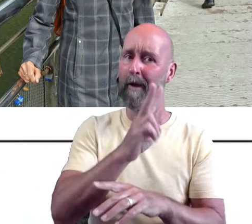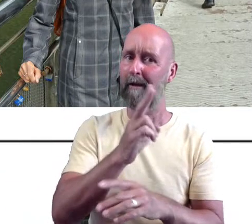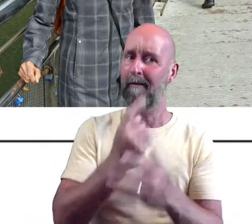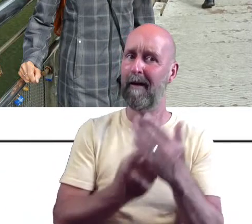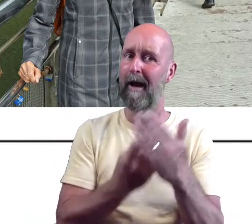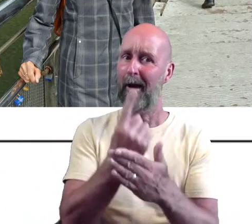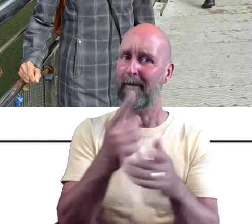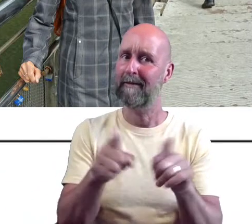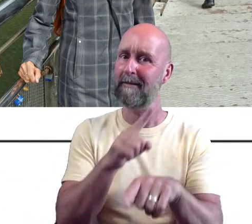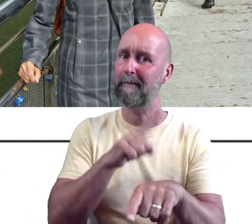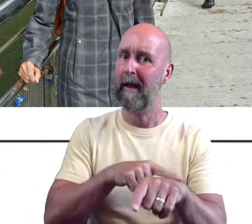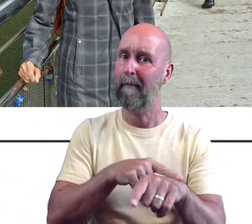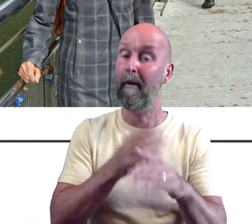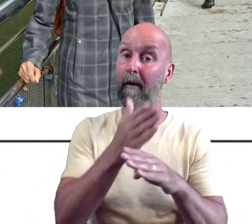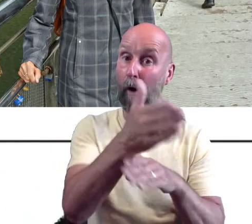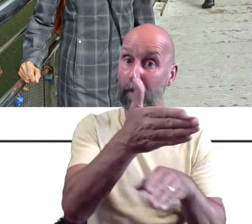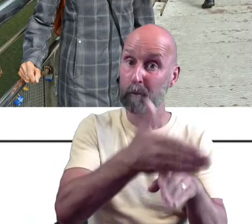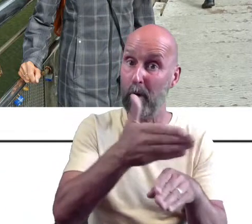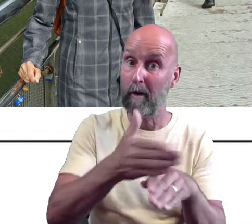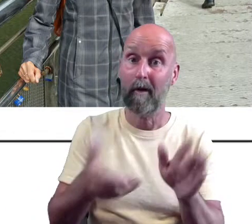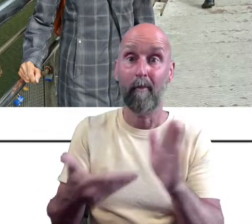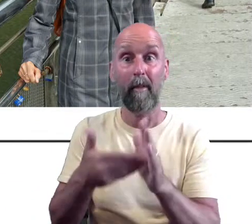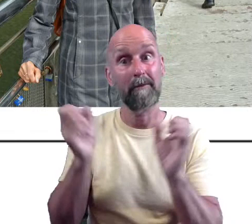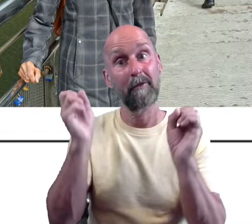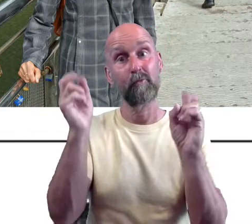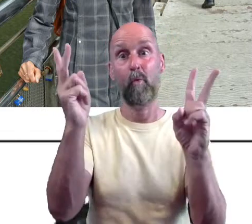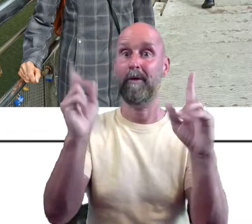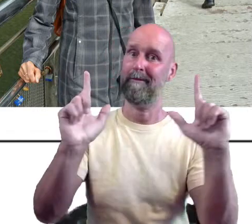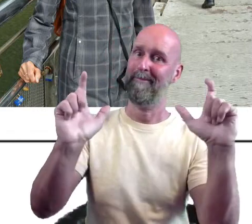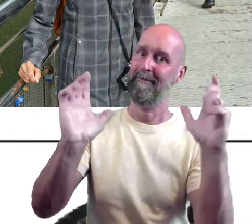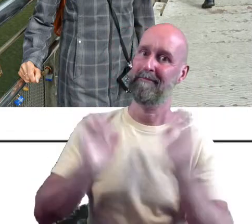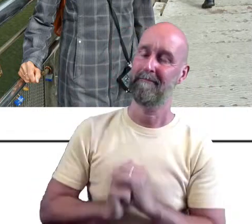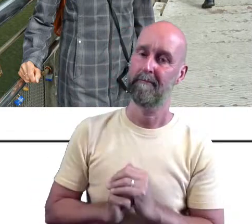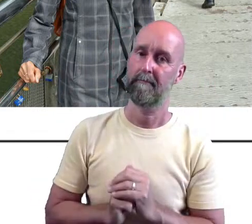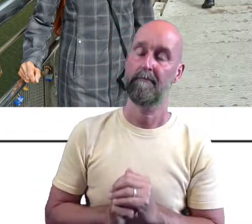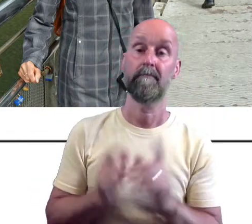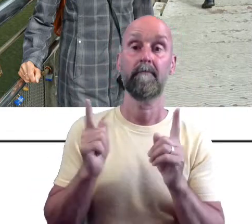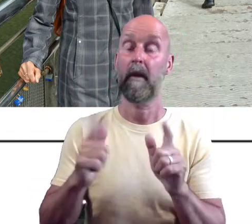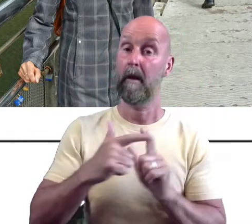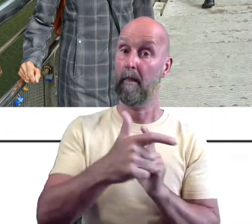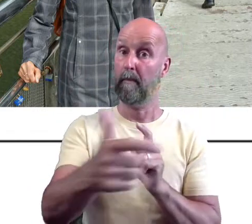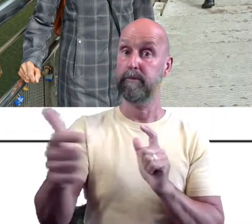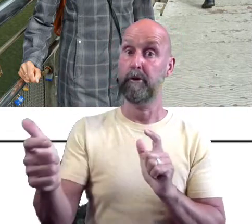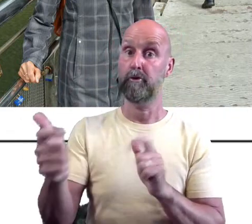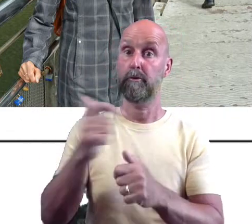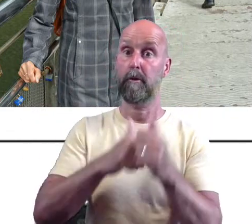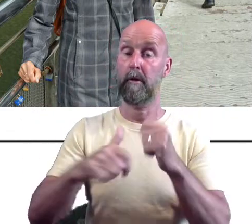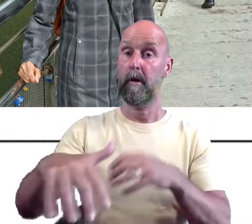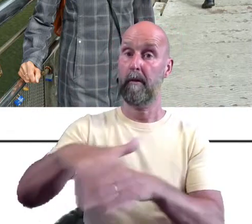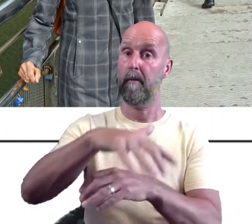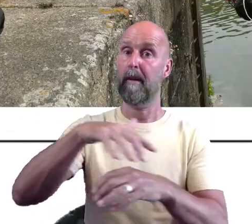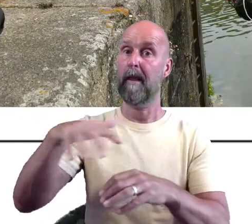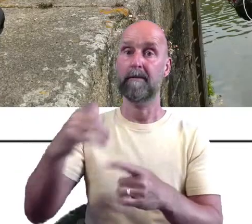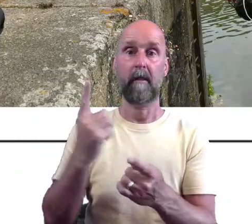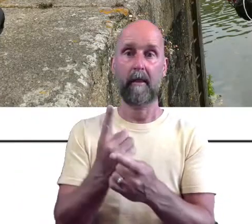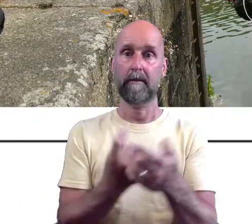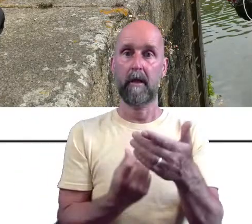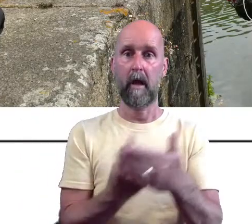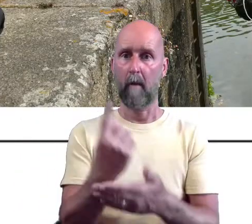time. So we begin to see that the bridge and the place becomes associated with the things that happen there.